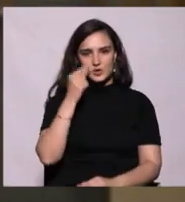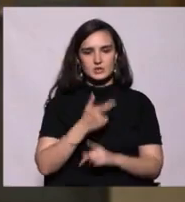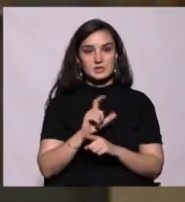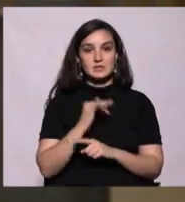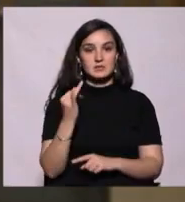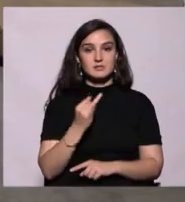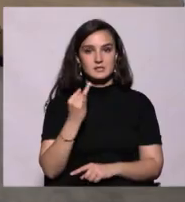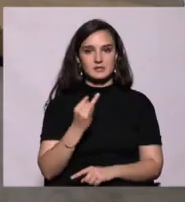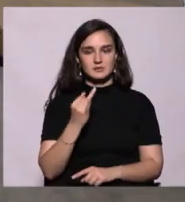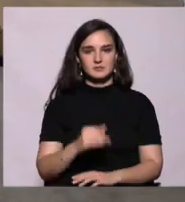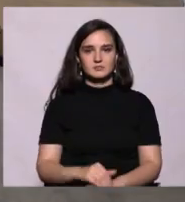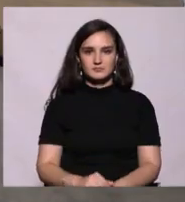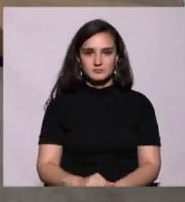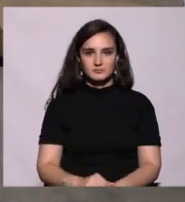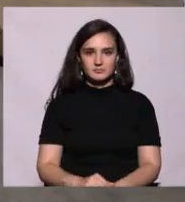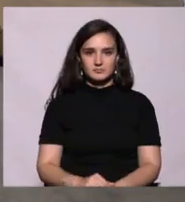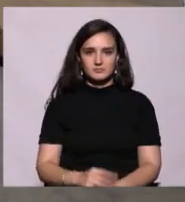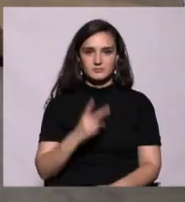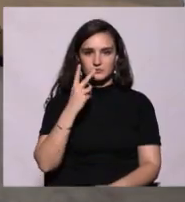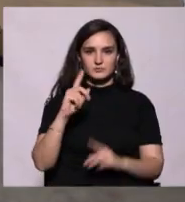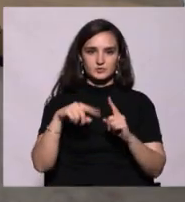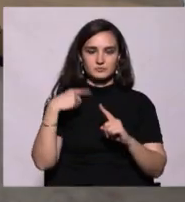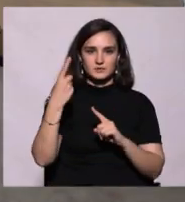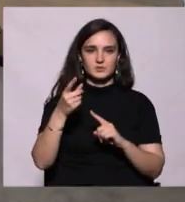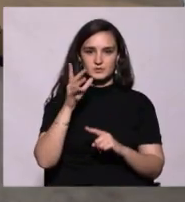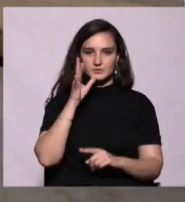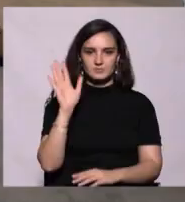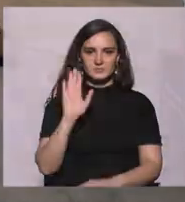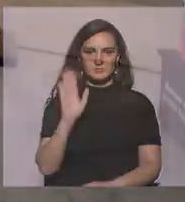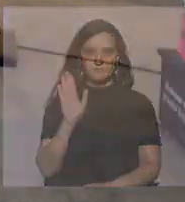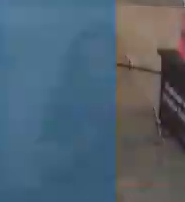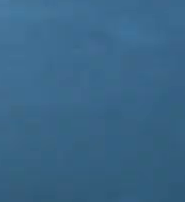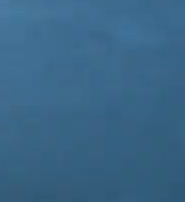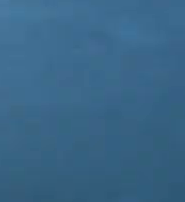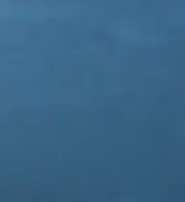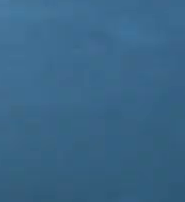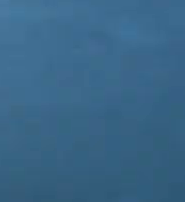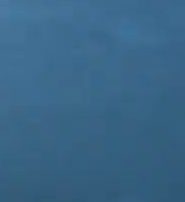interesting topic. Very. Hope to see you next time. Bye.